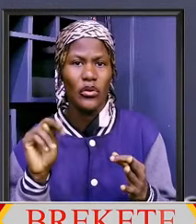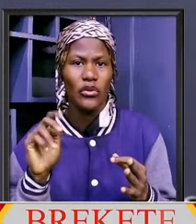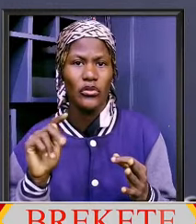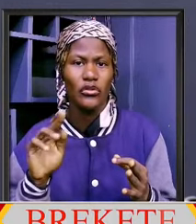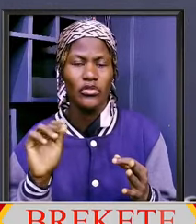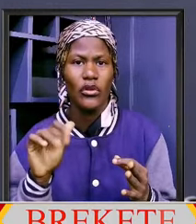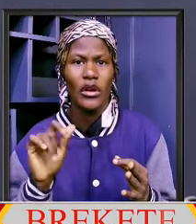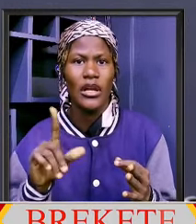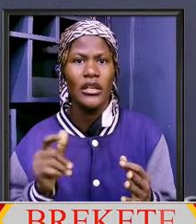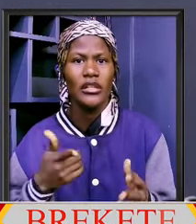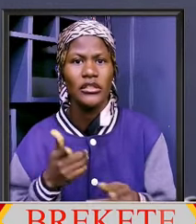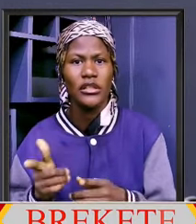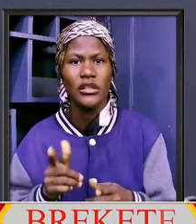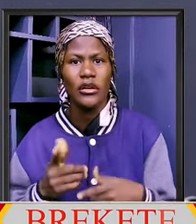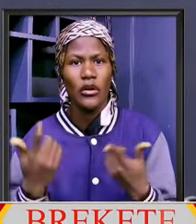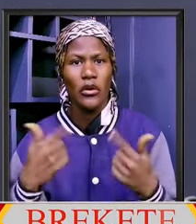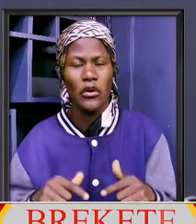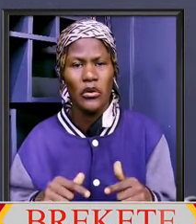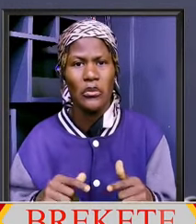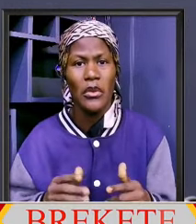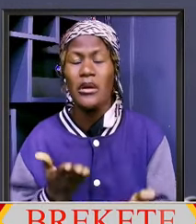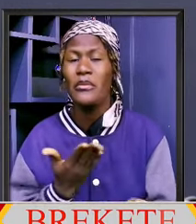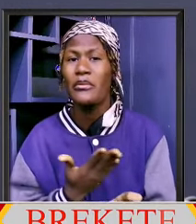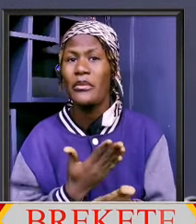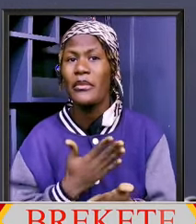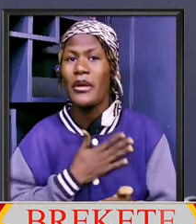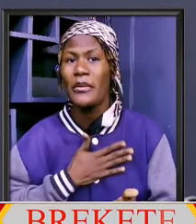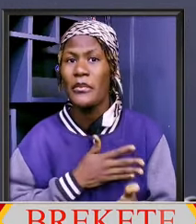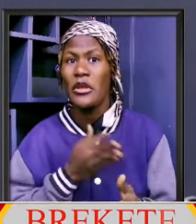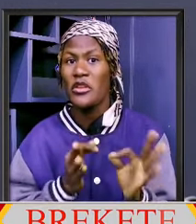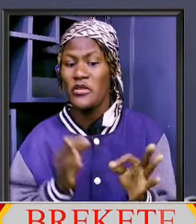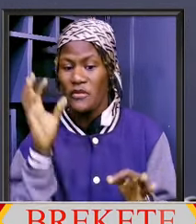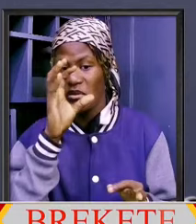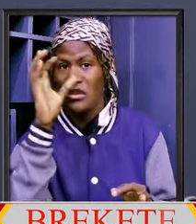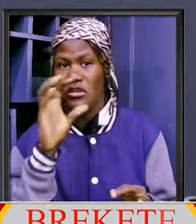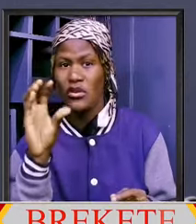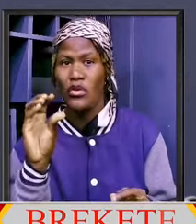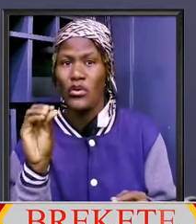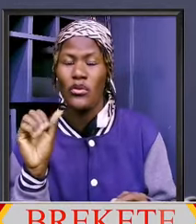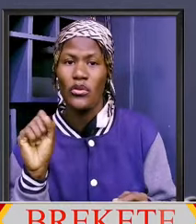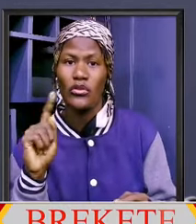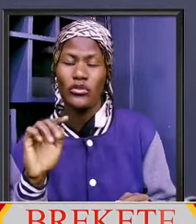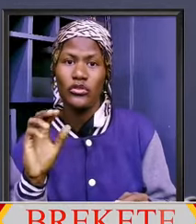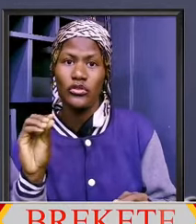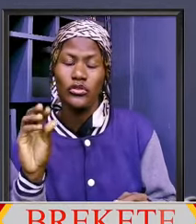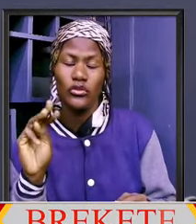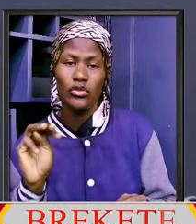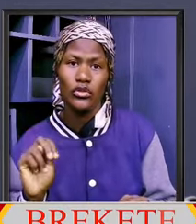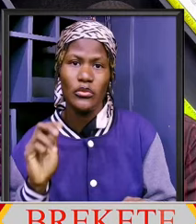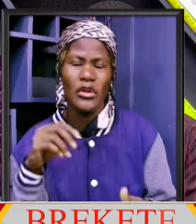enter market again. I beg if anybody see say custom enter market again, make una let me know.